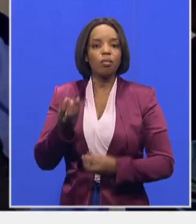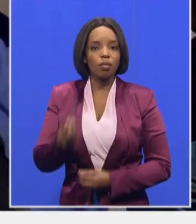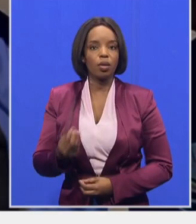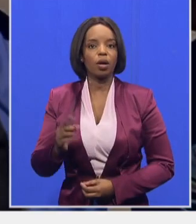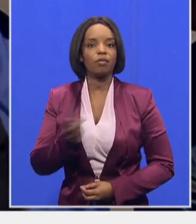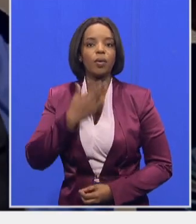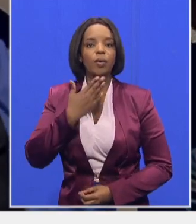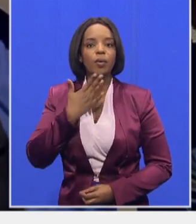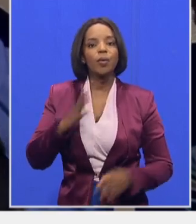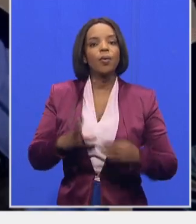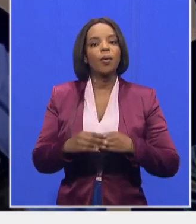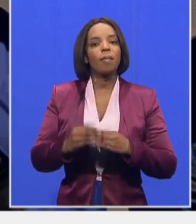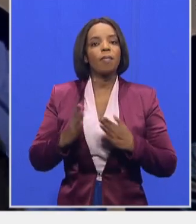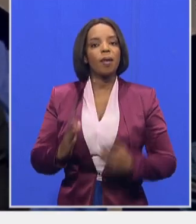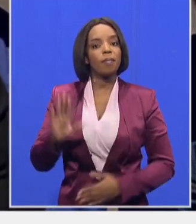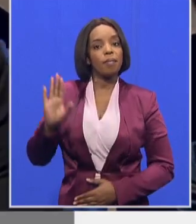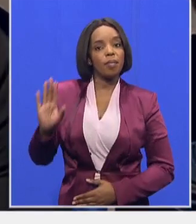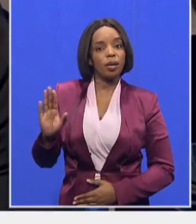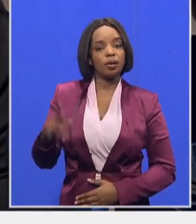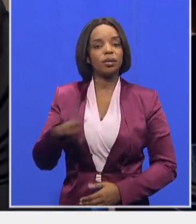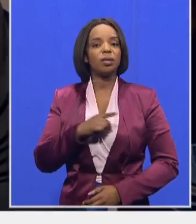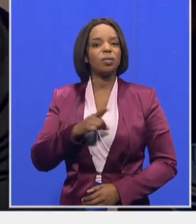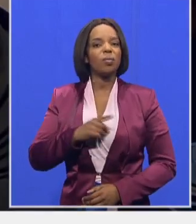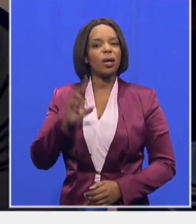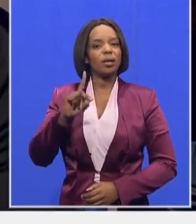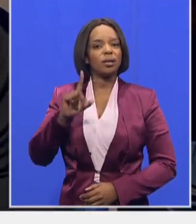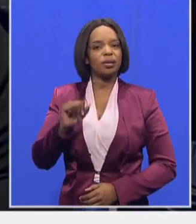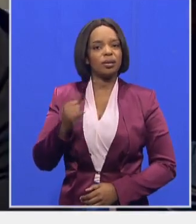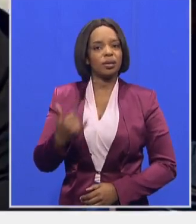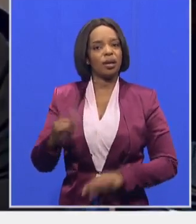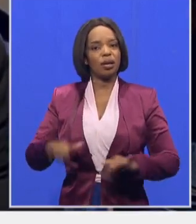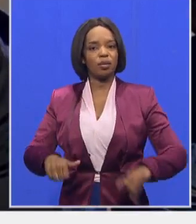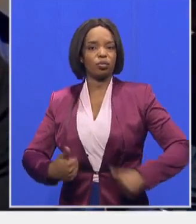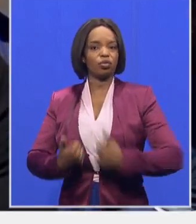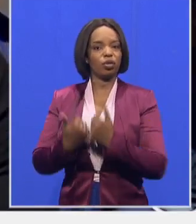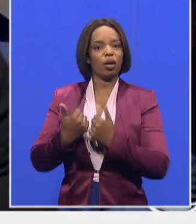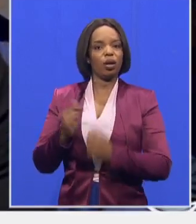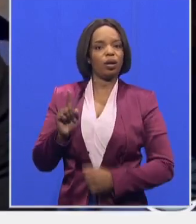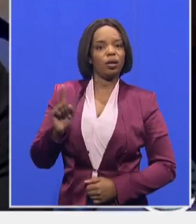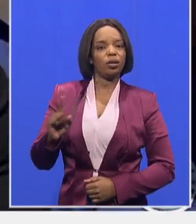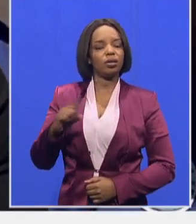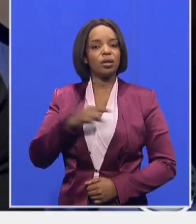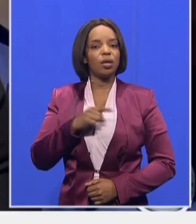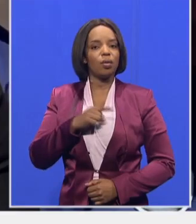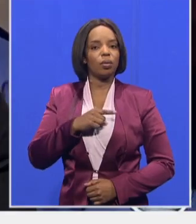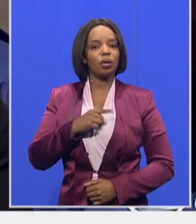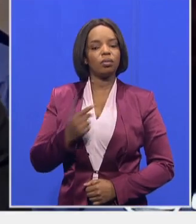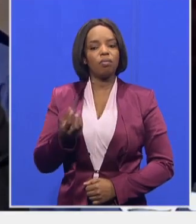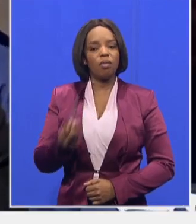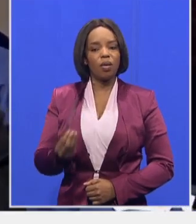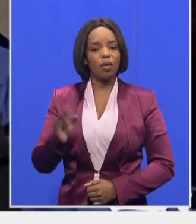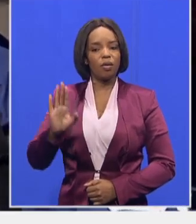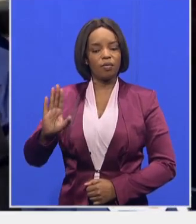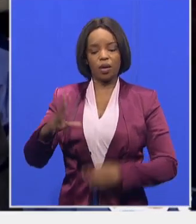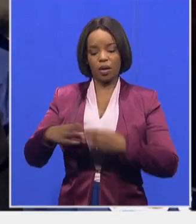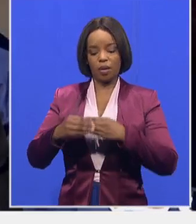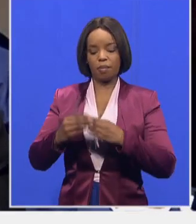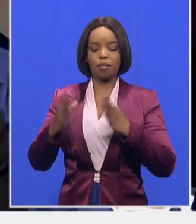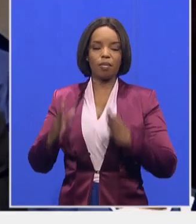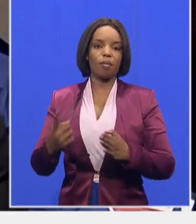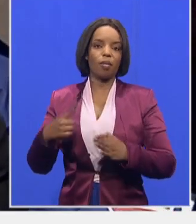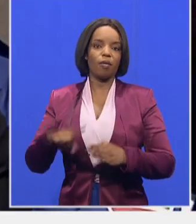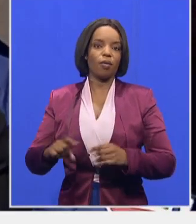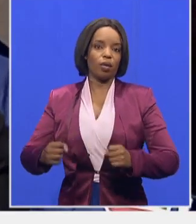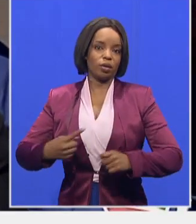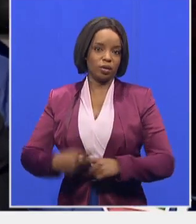in office. The DA is challenging the ministerial handbook and the perks it affords members of the executive, in its